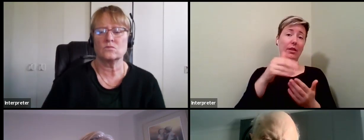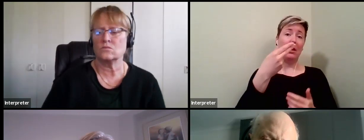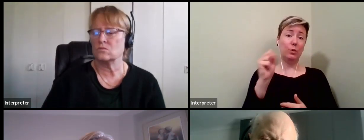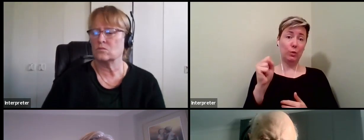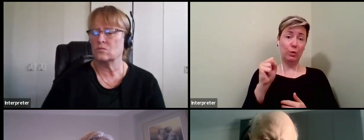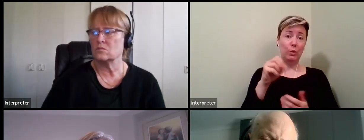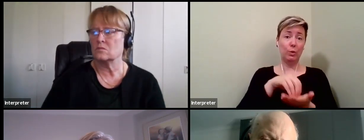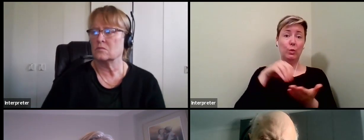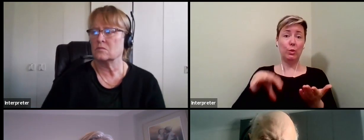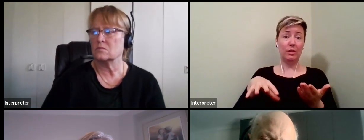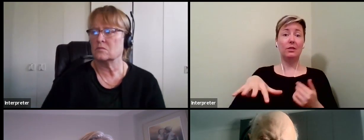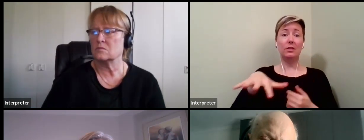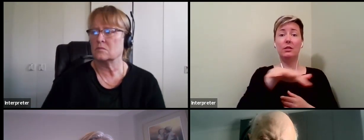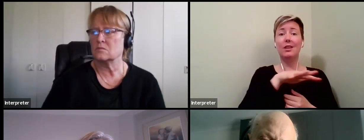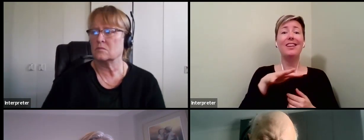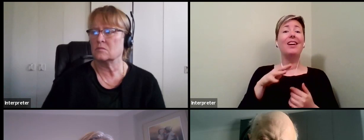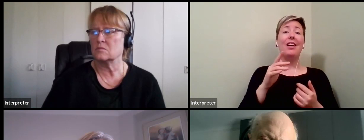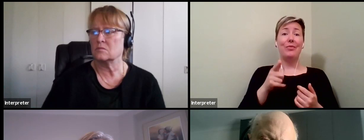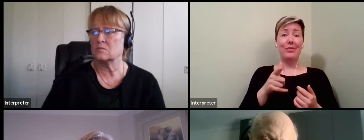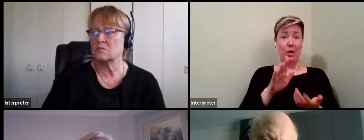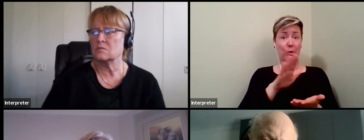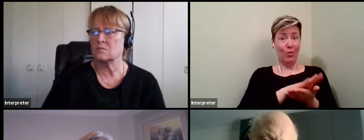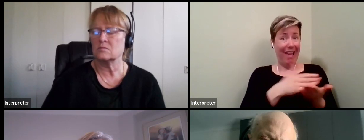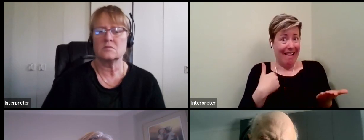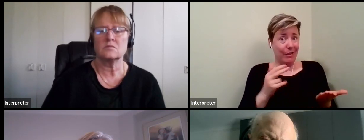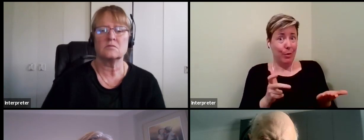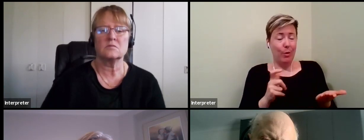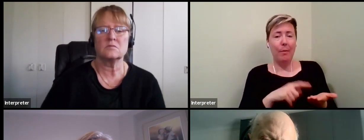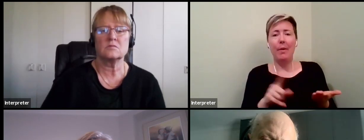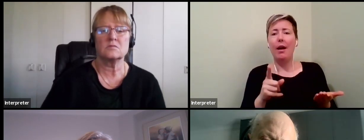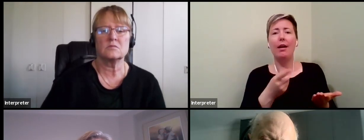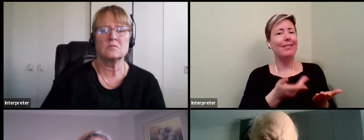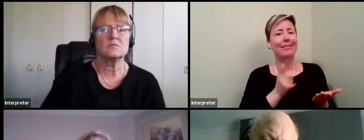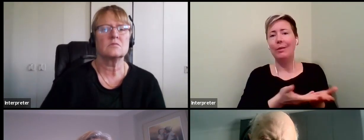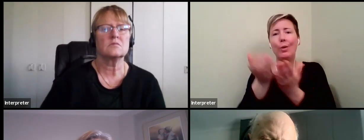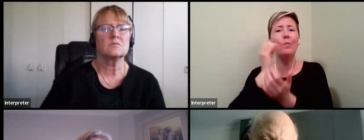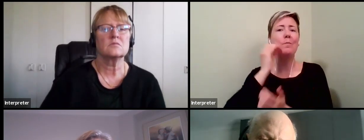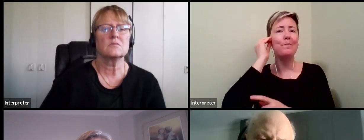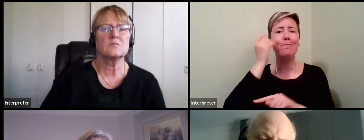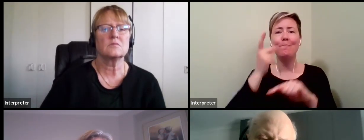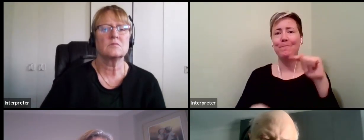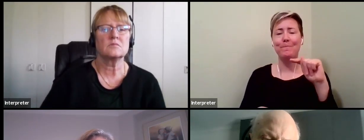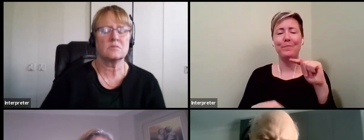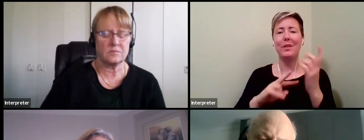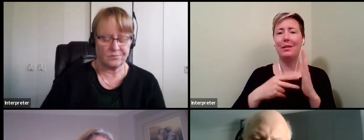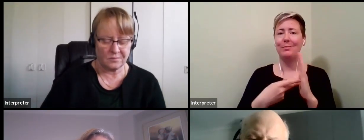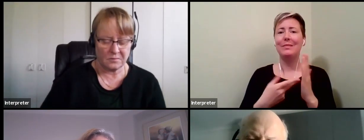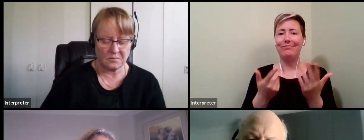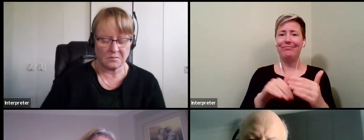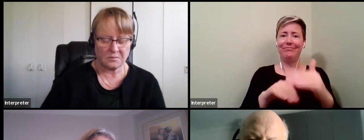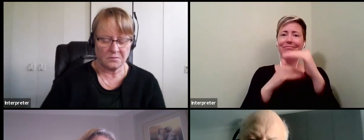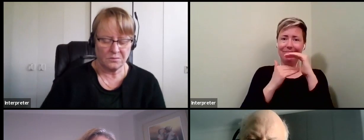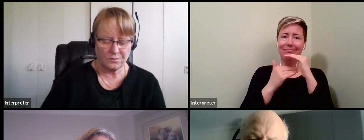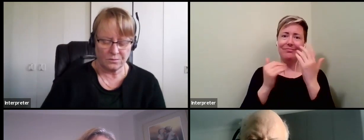available at school are not allowed to be taken off of school premises, which then limits access